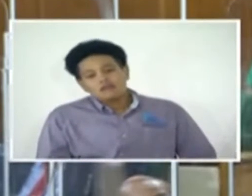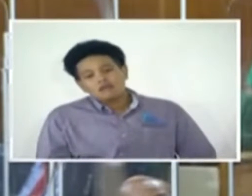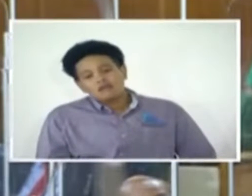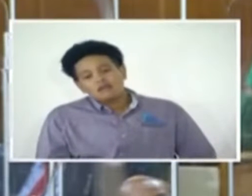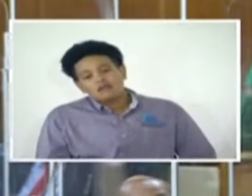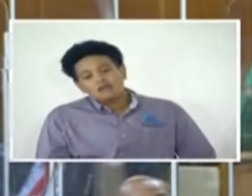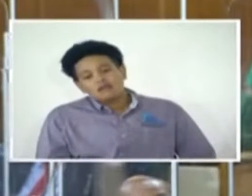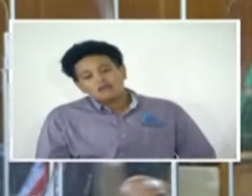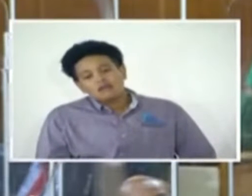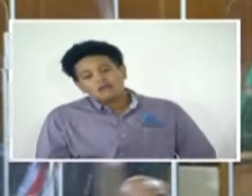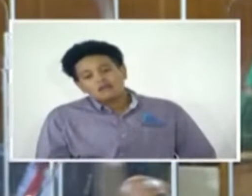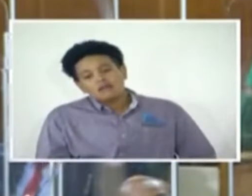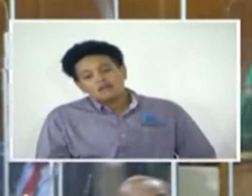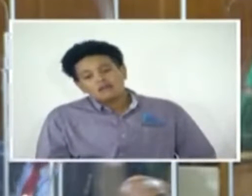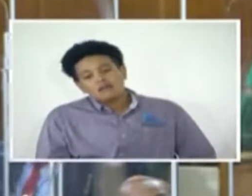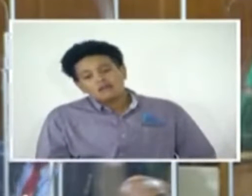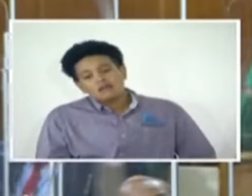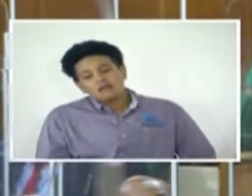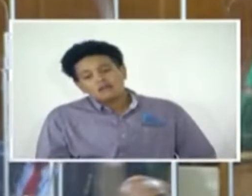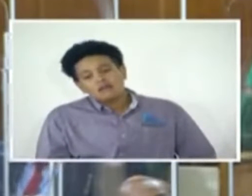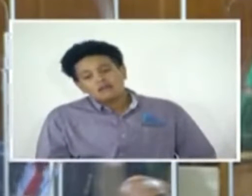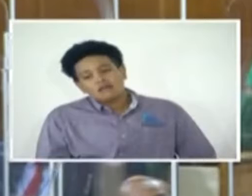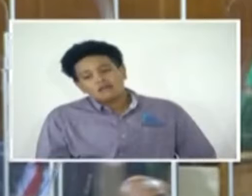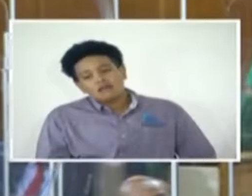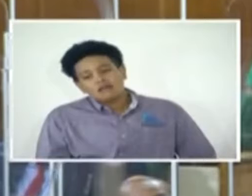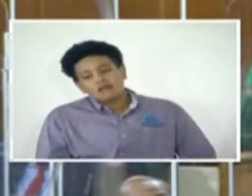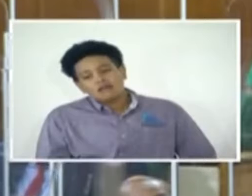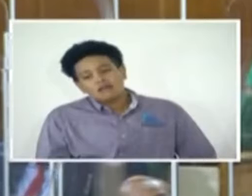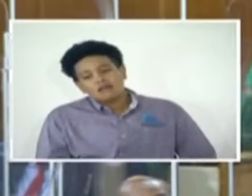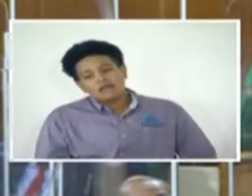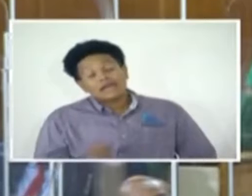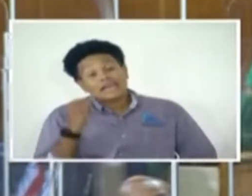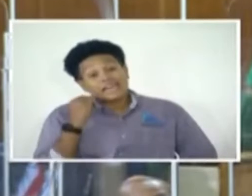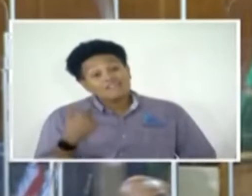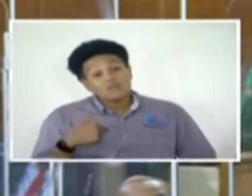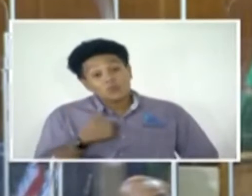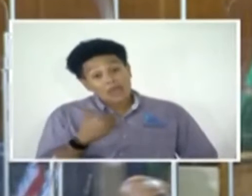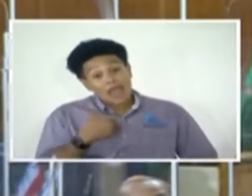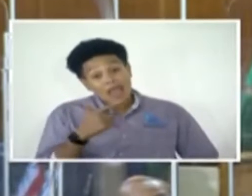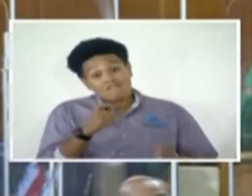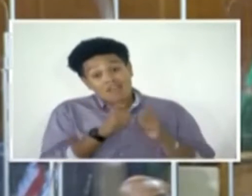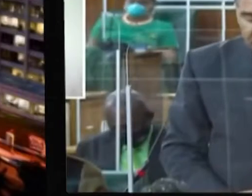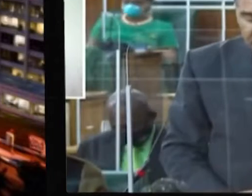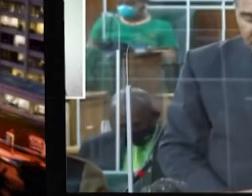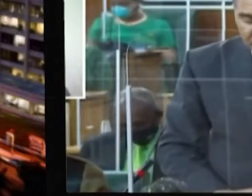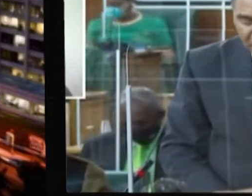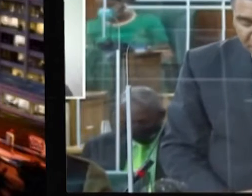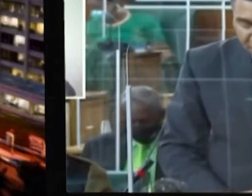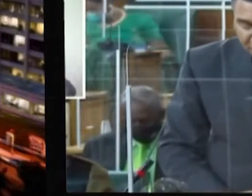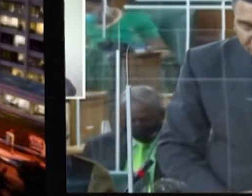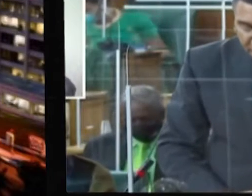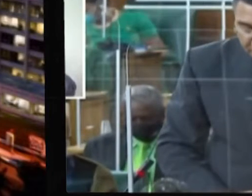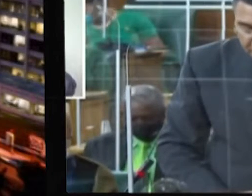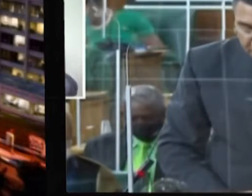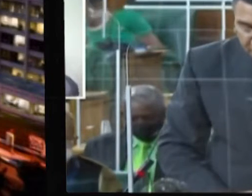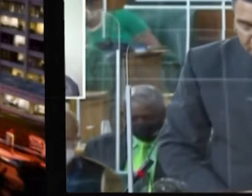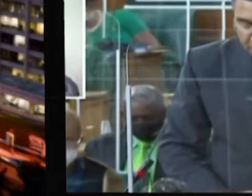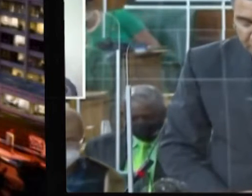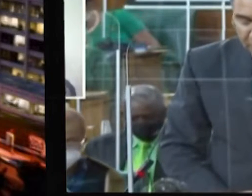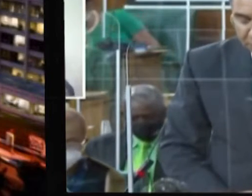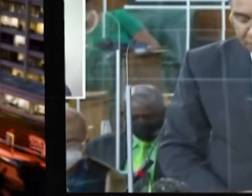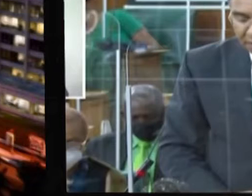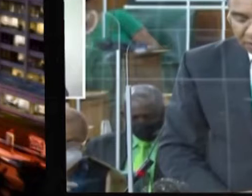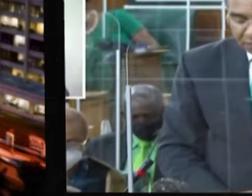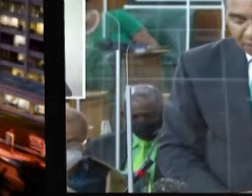If we have this amendment in place. Meanwhile, Prime